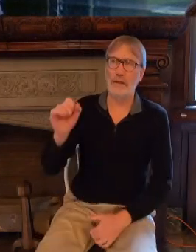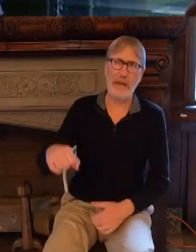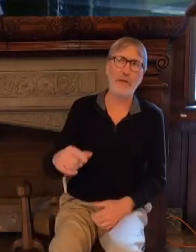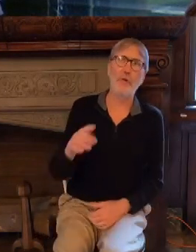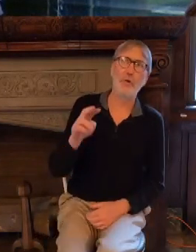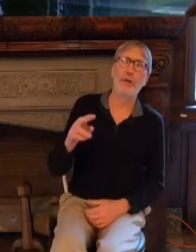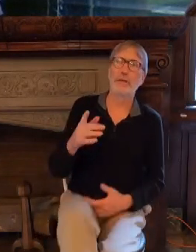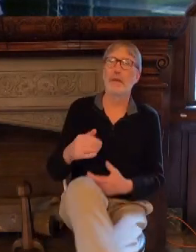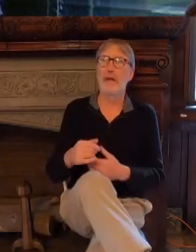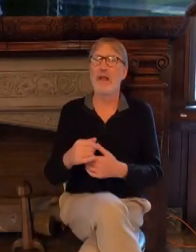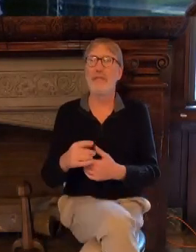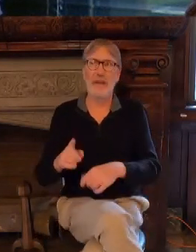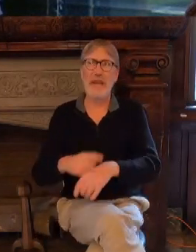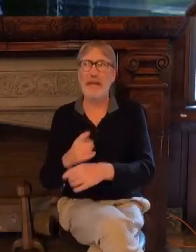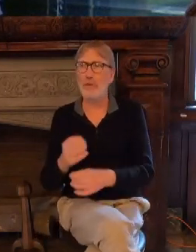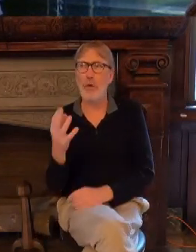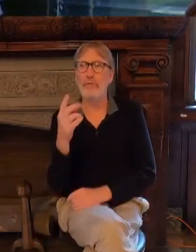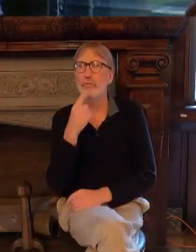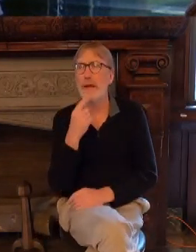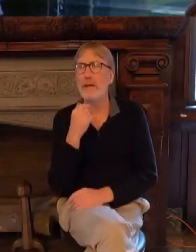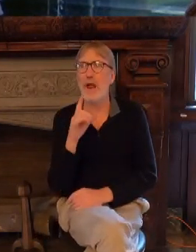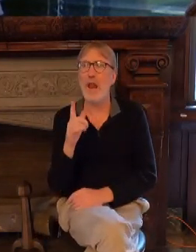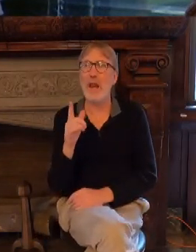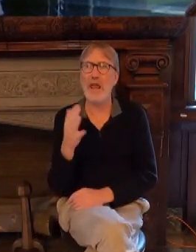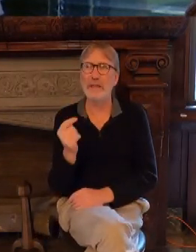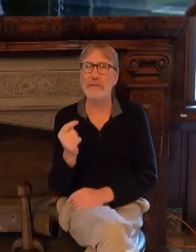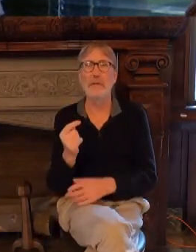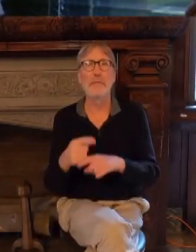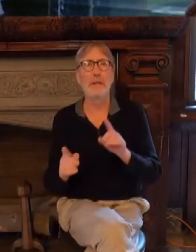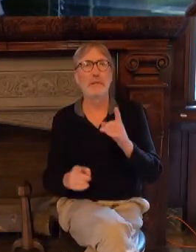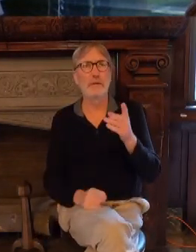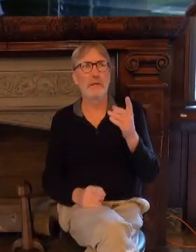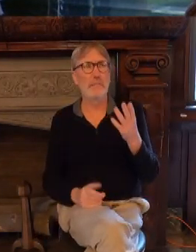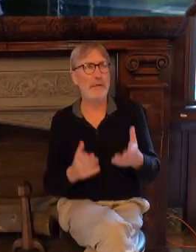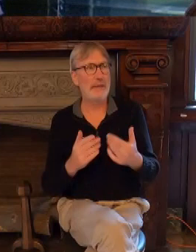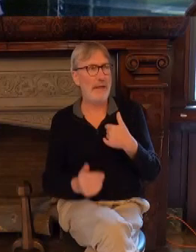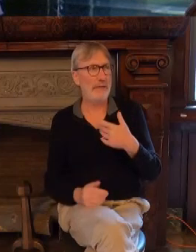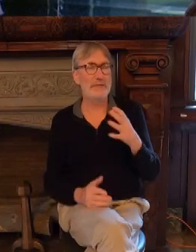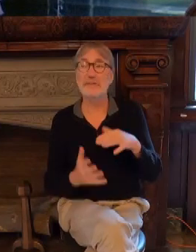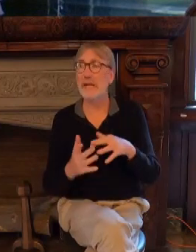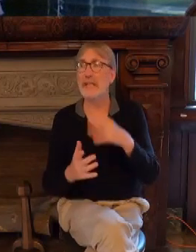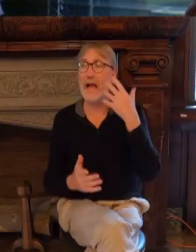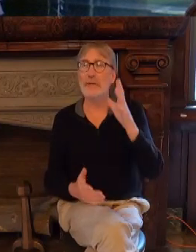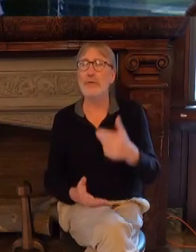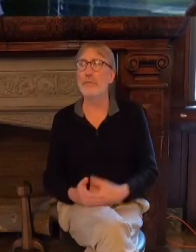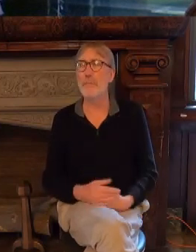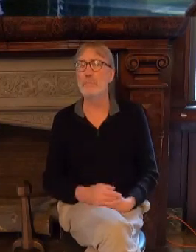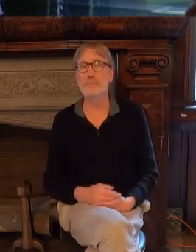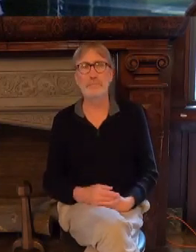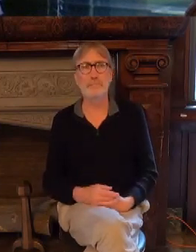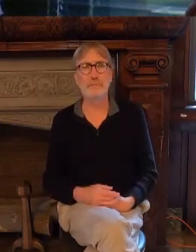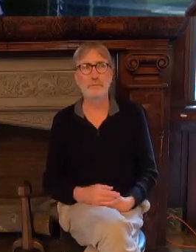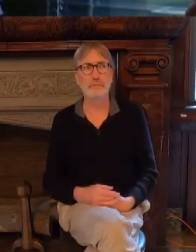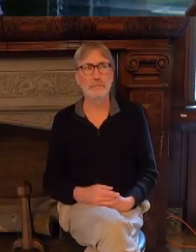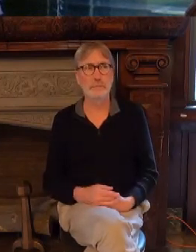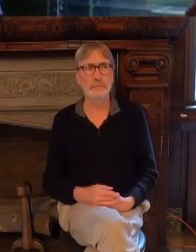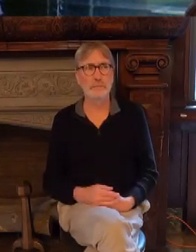now. Absolutely. In terms of intervals, there might be a study out there. I don't know off the top of my head.